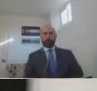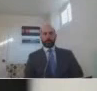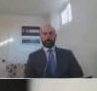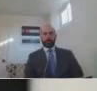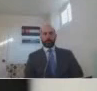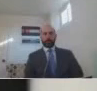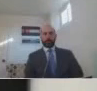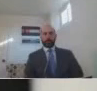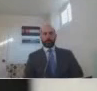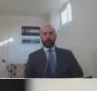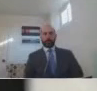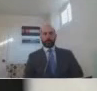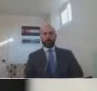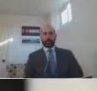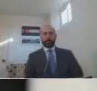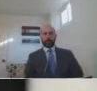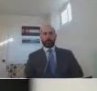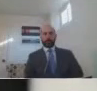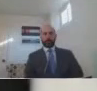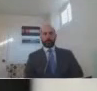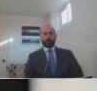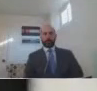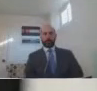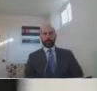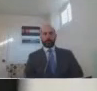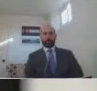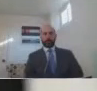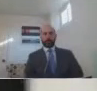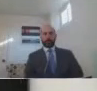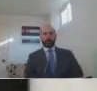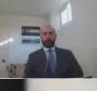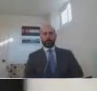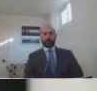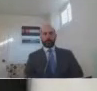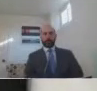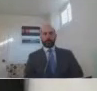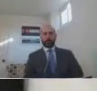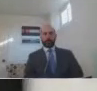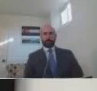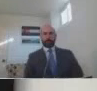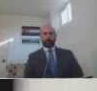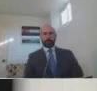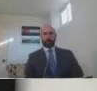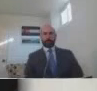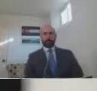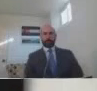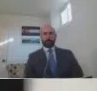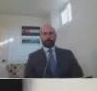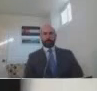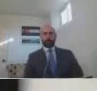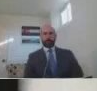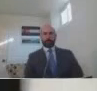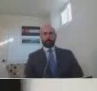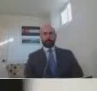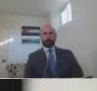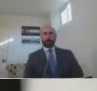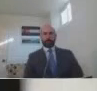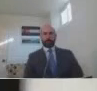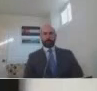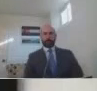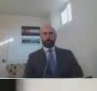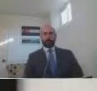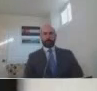somebody who comes down with it, that class might go online if there's an outbreak for 2 weeks before they return to in-person education. But with masks